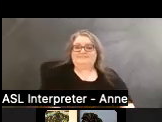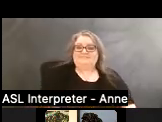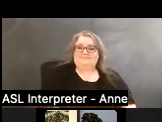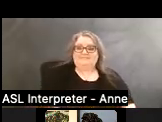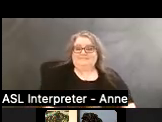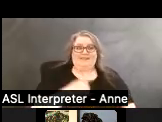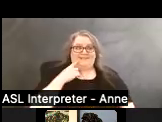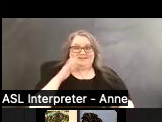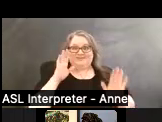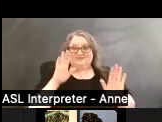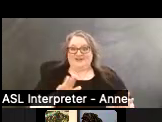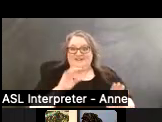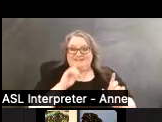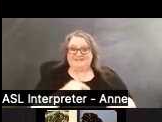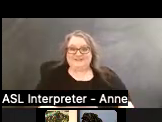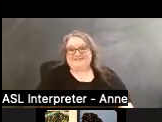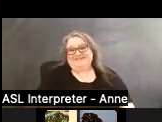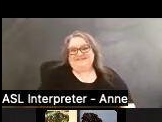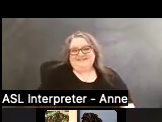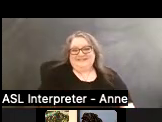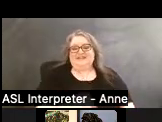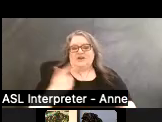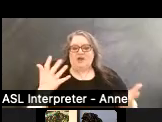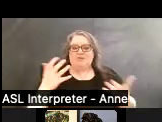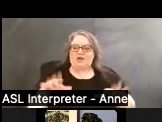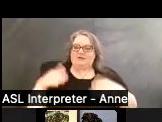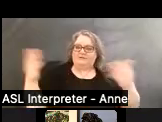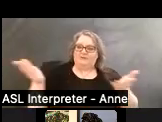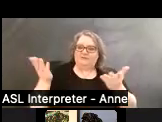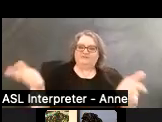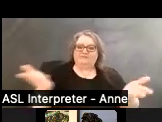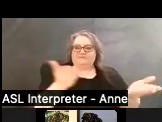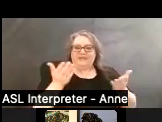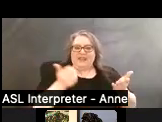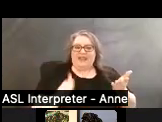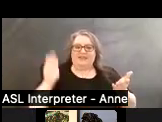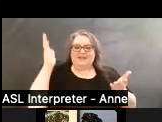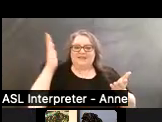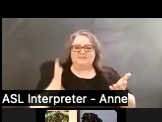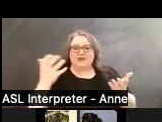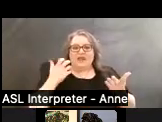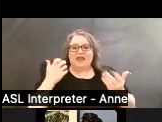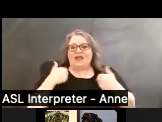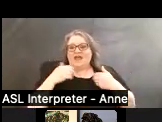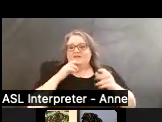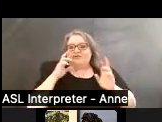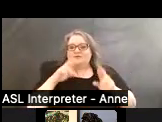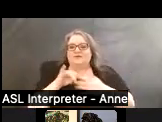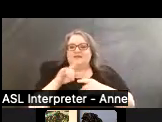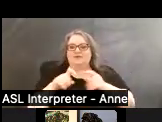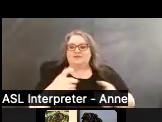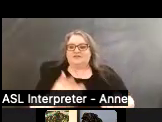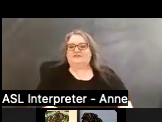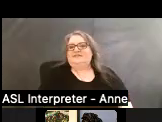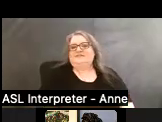I think is great. So I want to open that up and see if any of the other speakers have a response to that question.